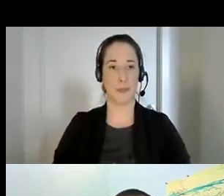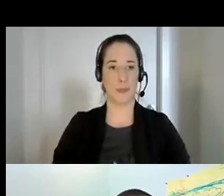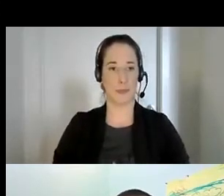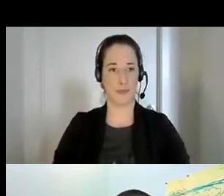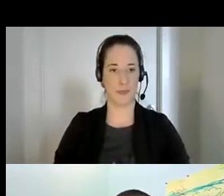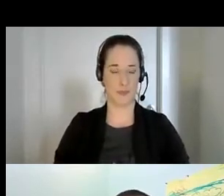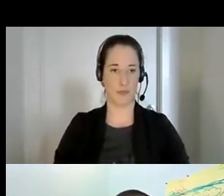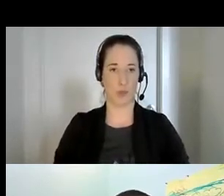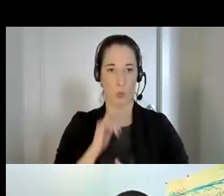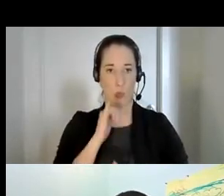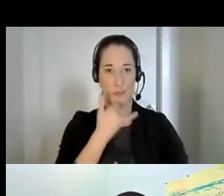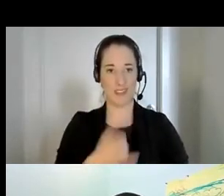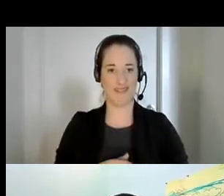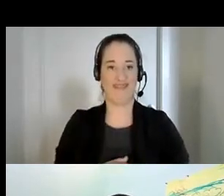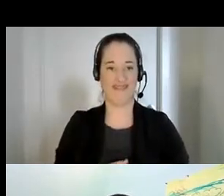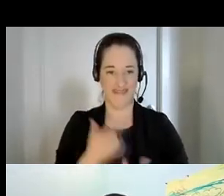Oops.